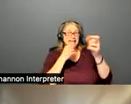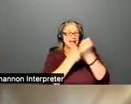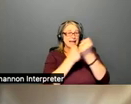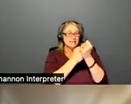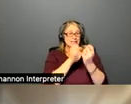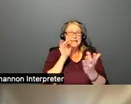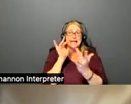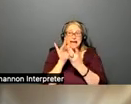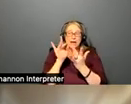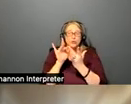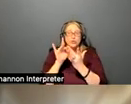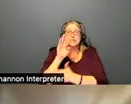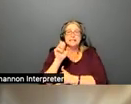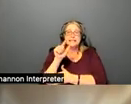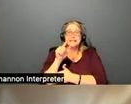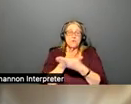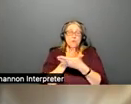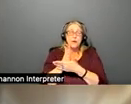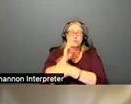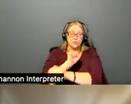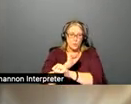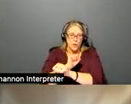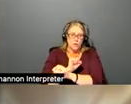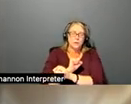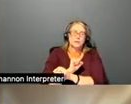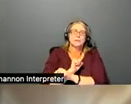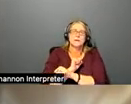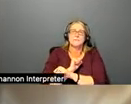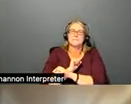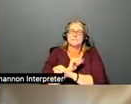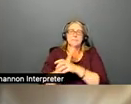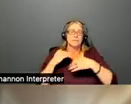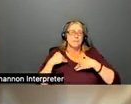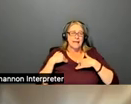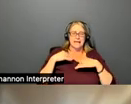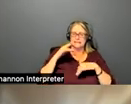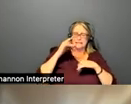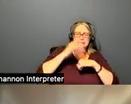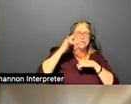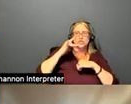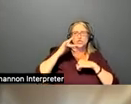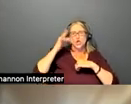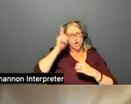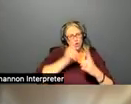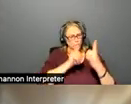and civil rights work. So the work that we're doing has touched on consulting and